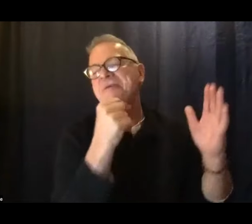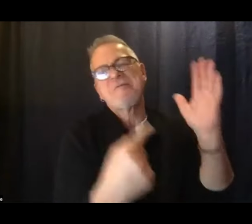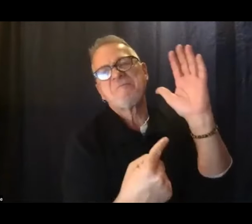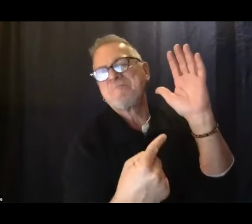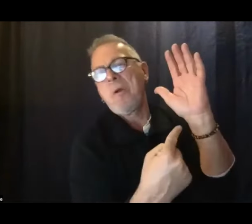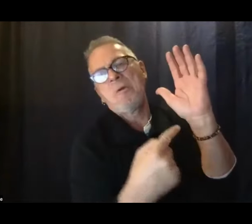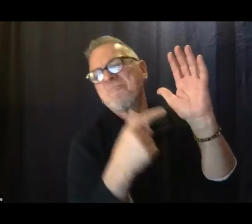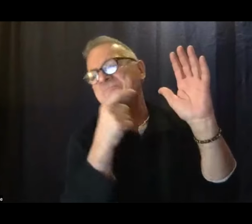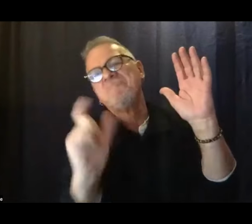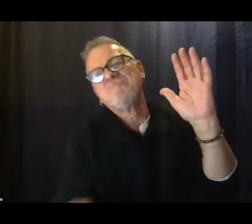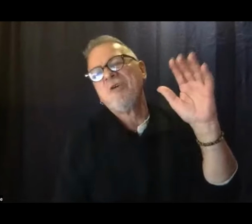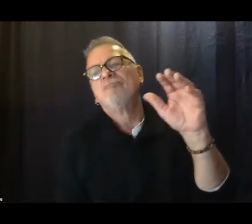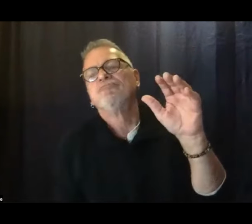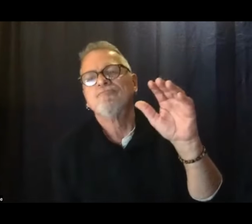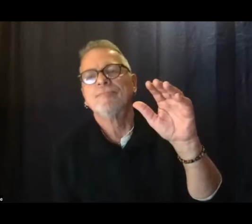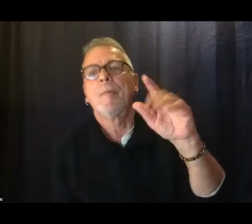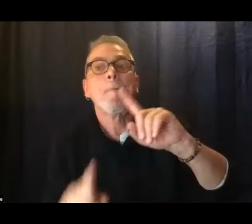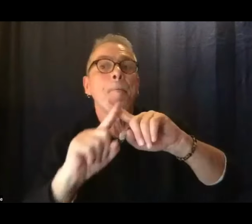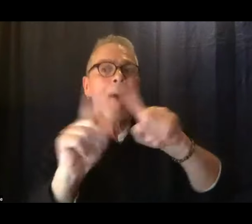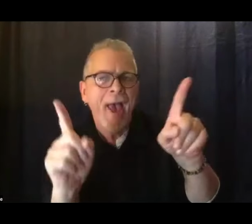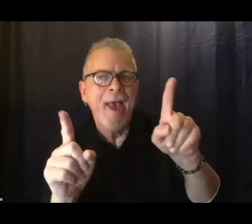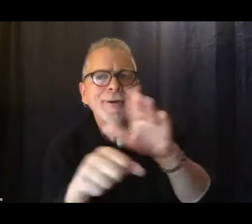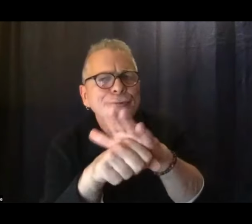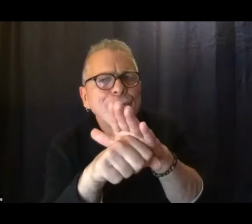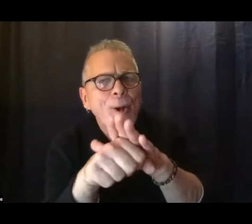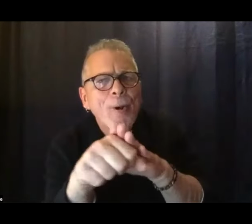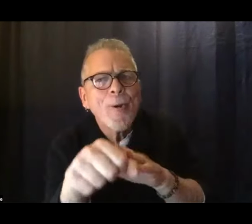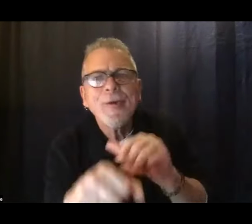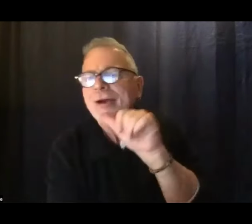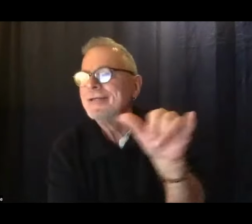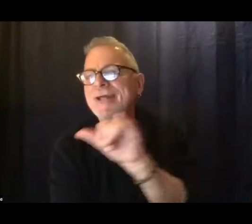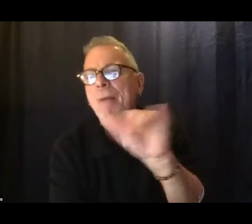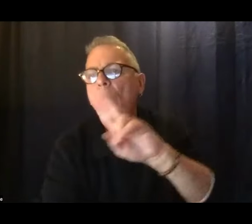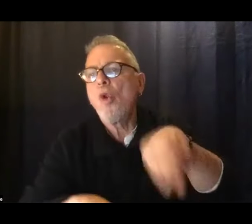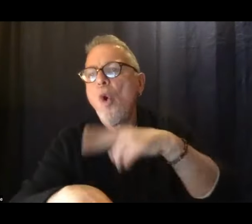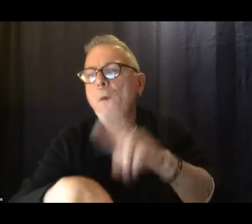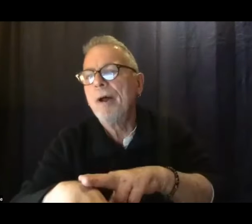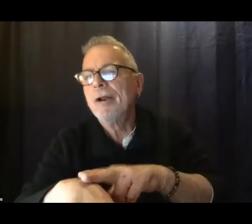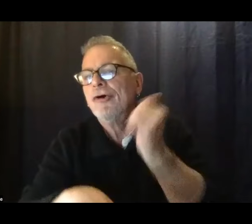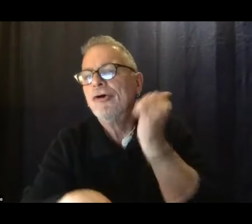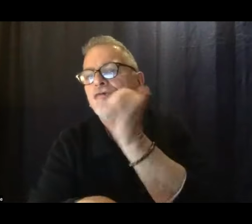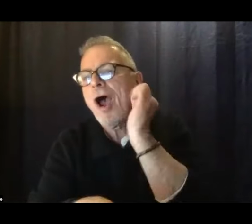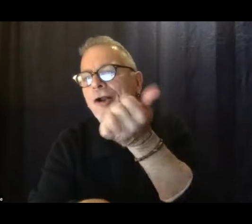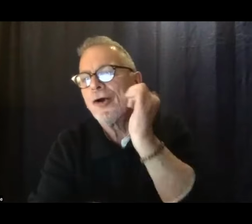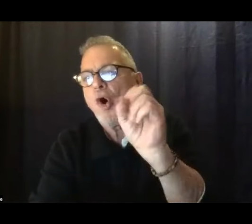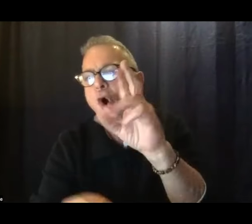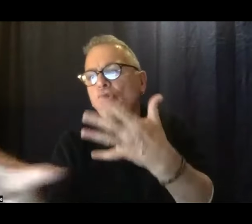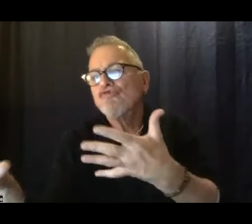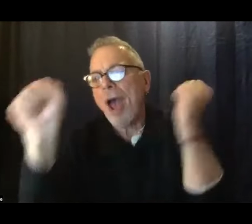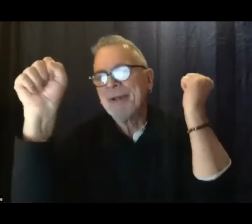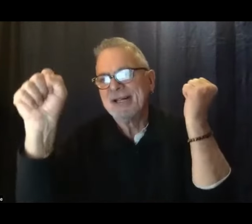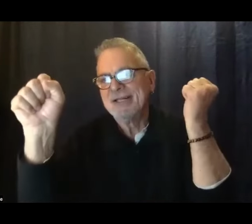your non-dominant hand or base hand to indicate what it is. You don't have to, but you can. The point is it has